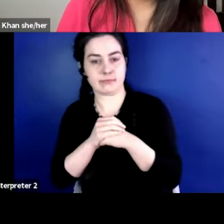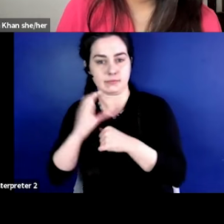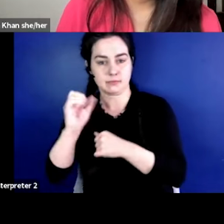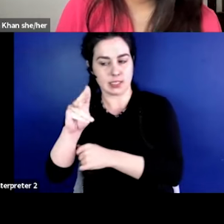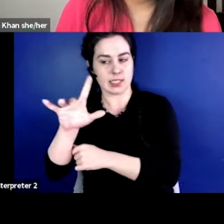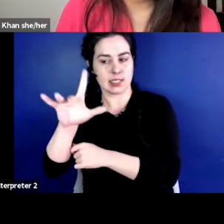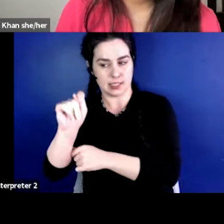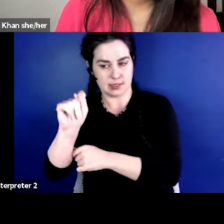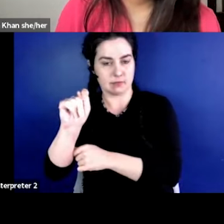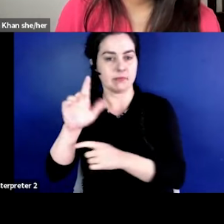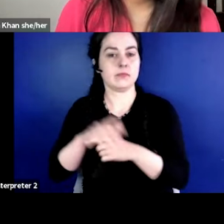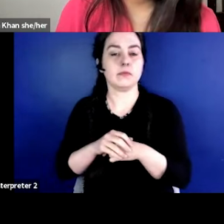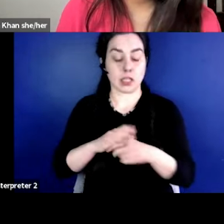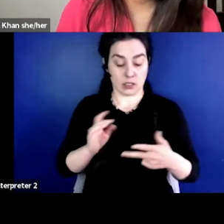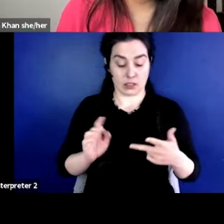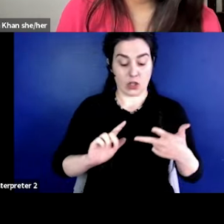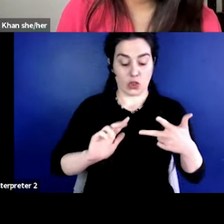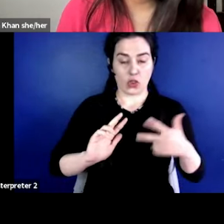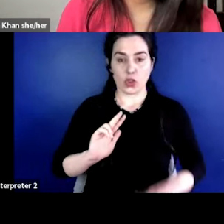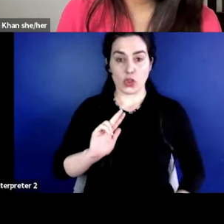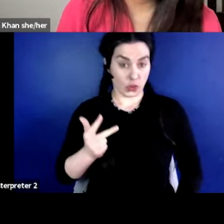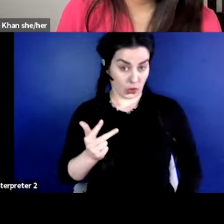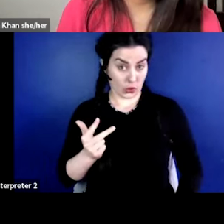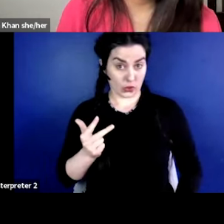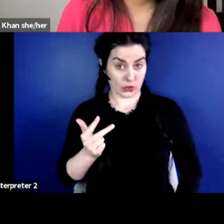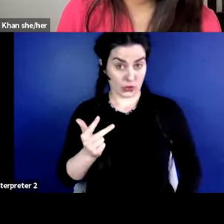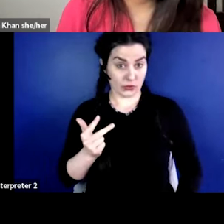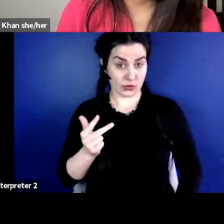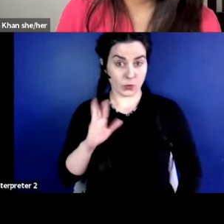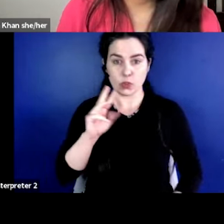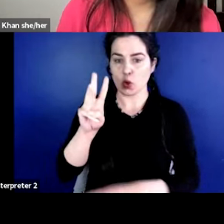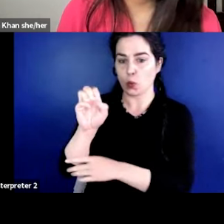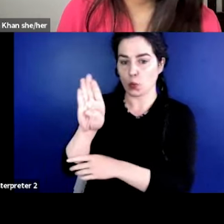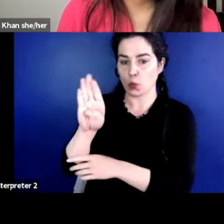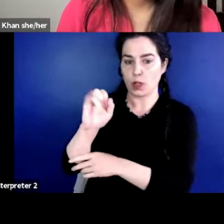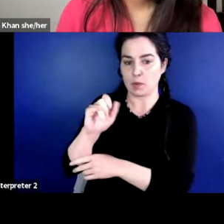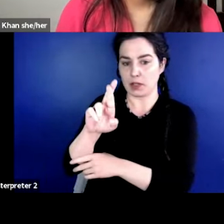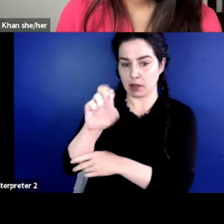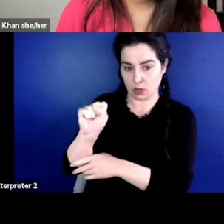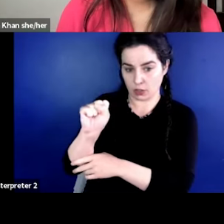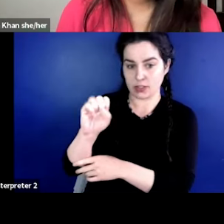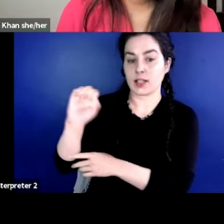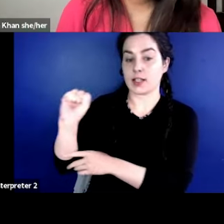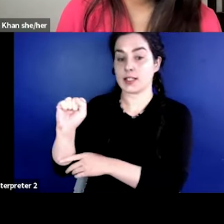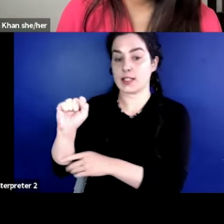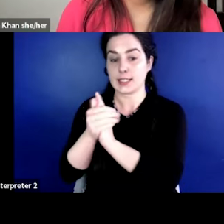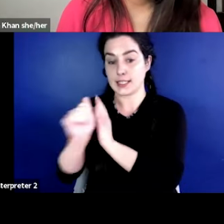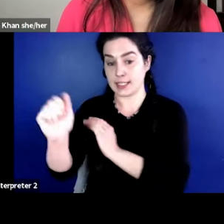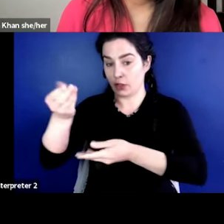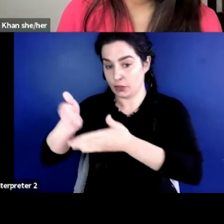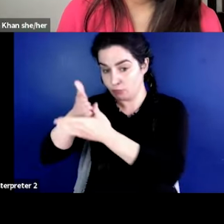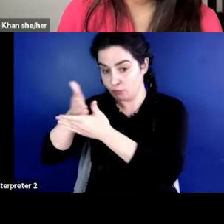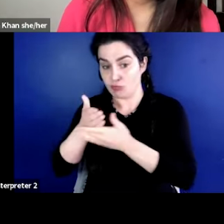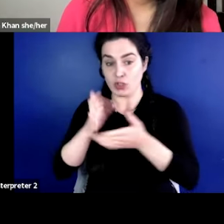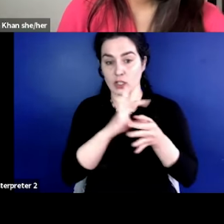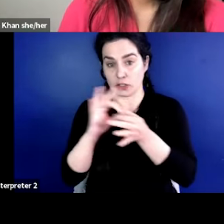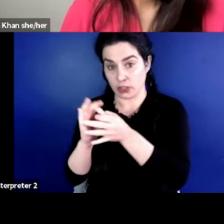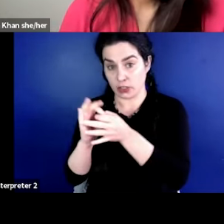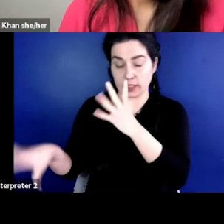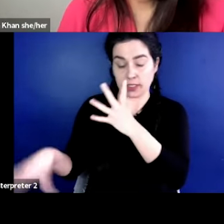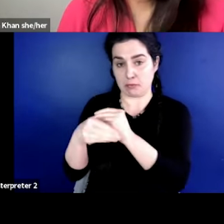third one that we looked at was webinars, national Skillshare series, and additional tools. One of those key pieces within that for us